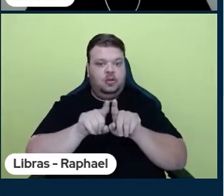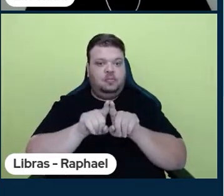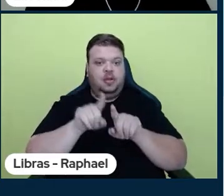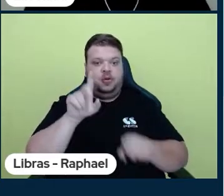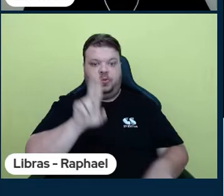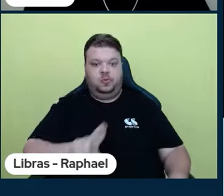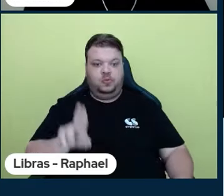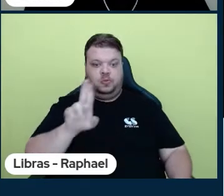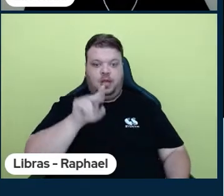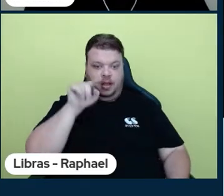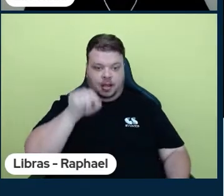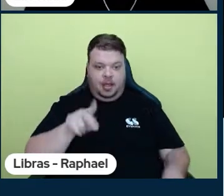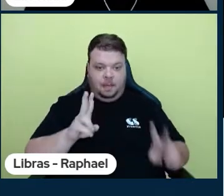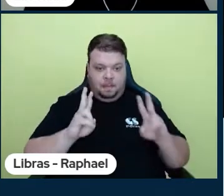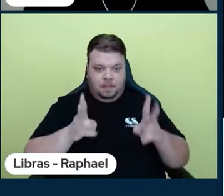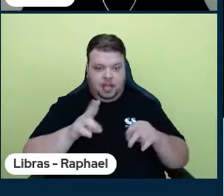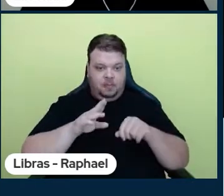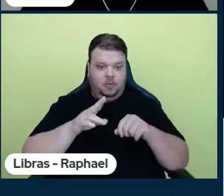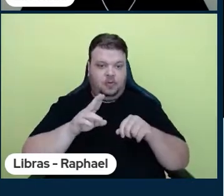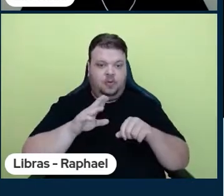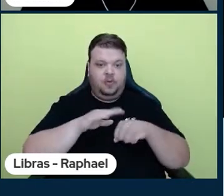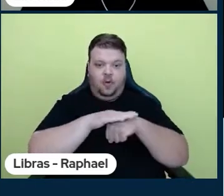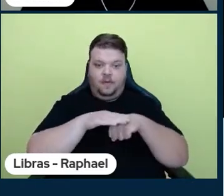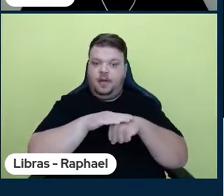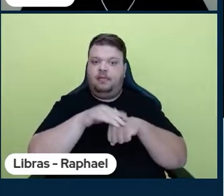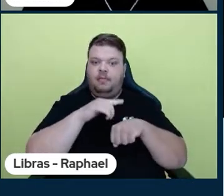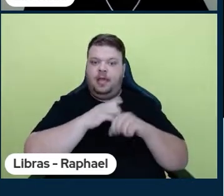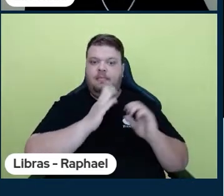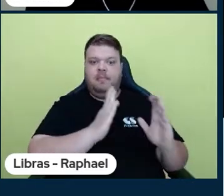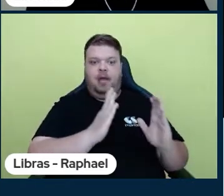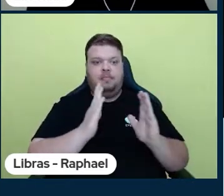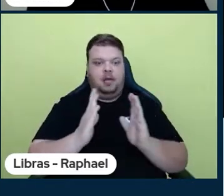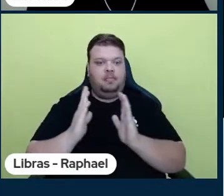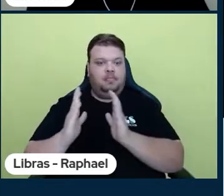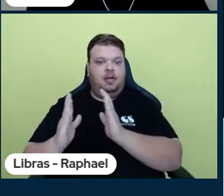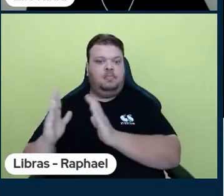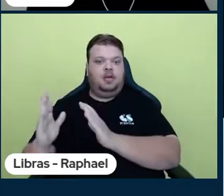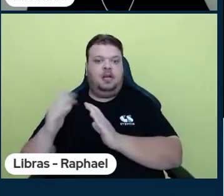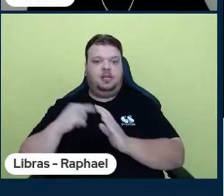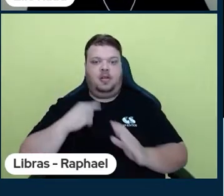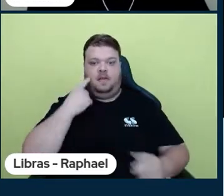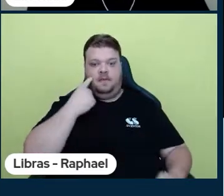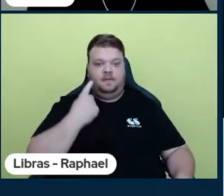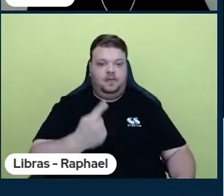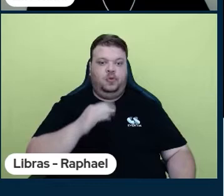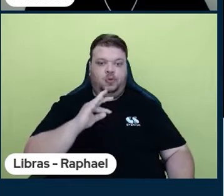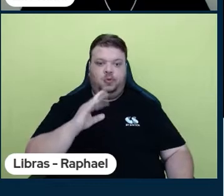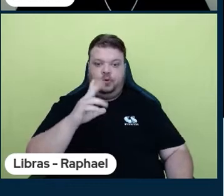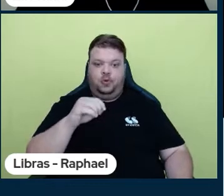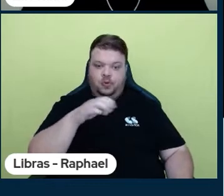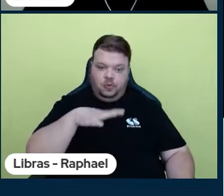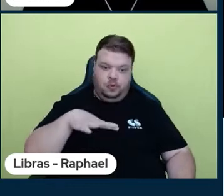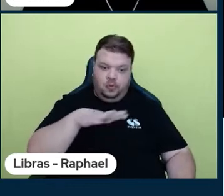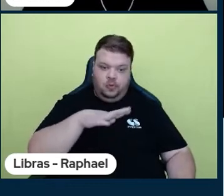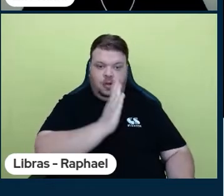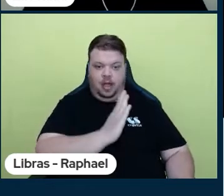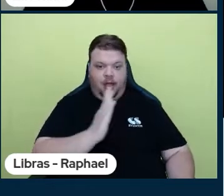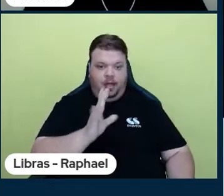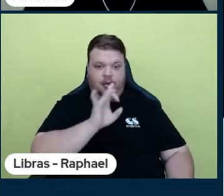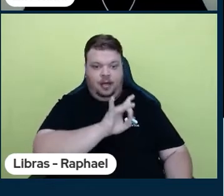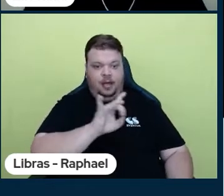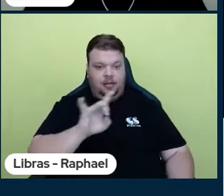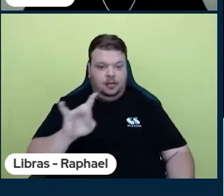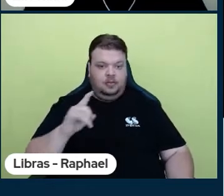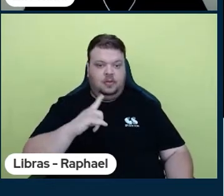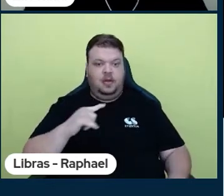the main point here is to see that those conversations are already taking place on Google. So it's between the